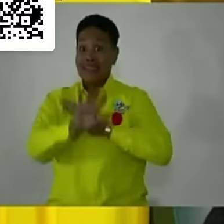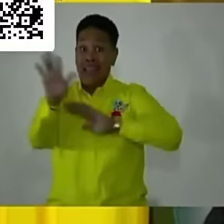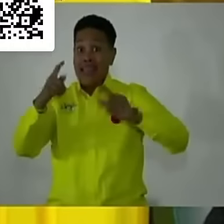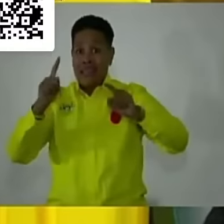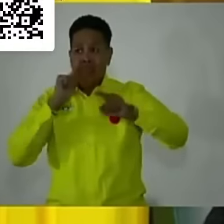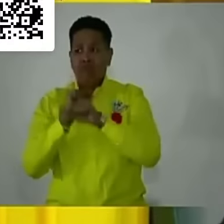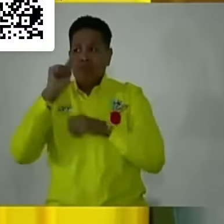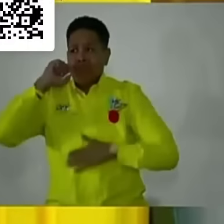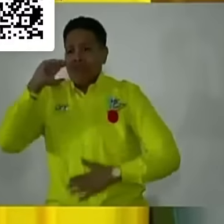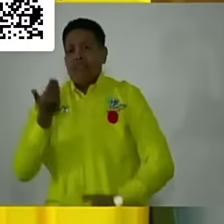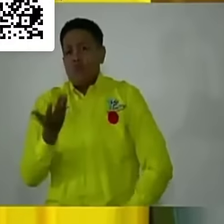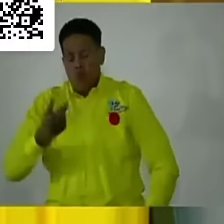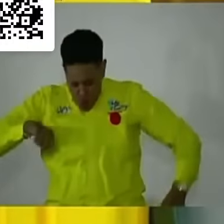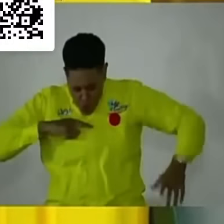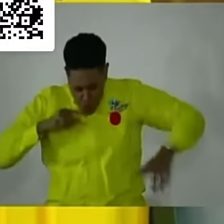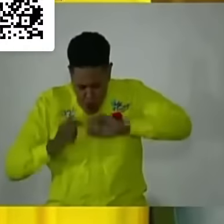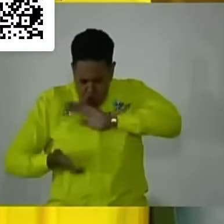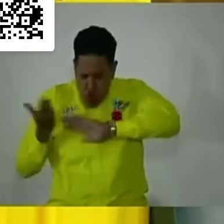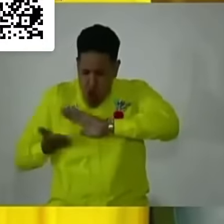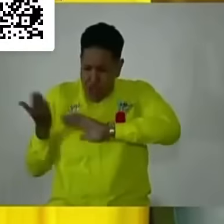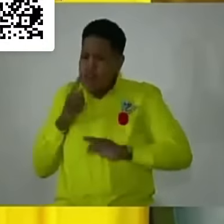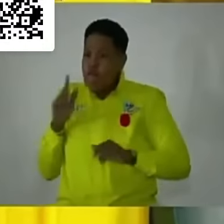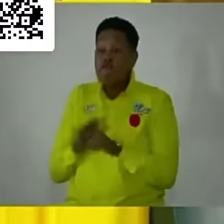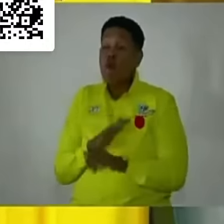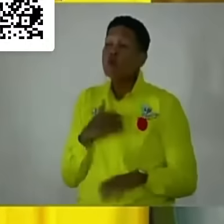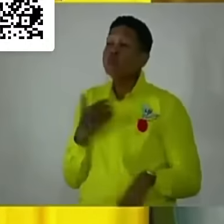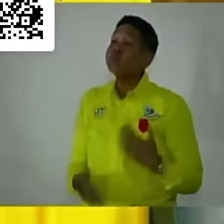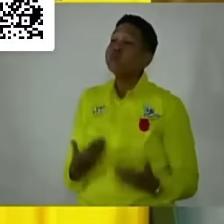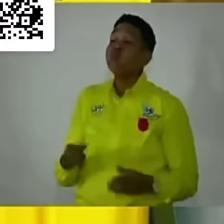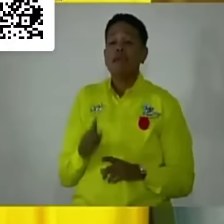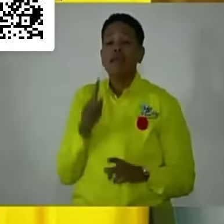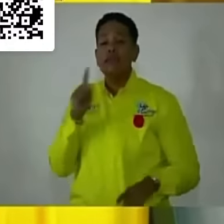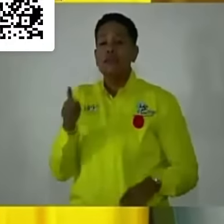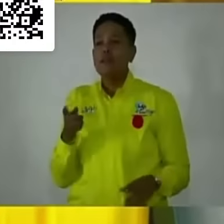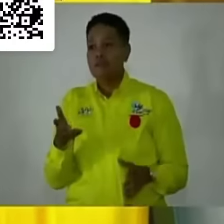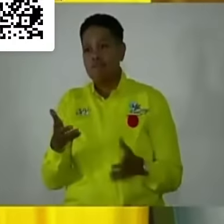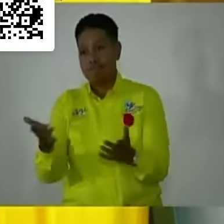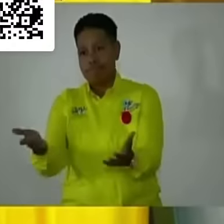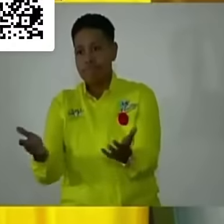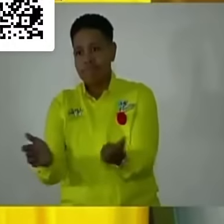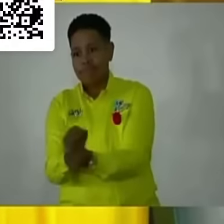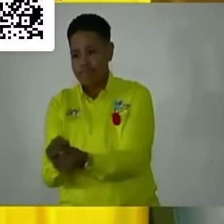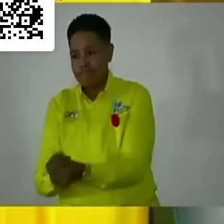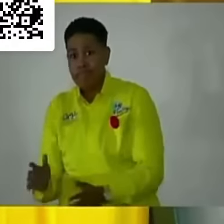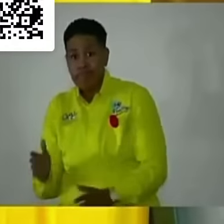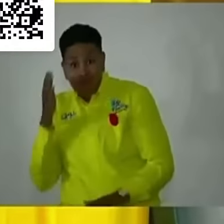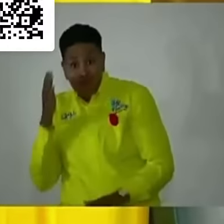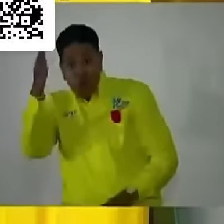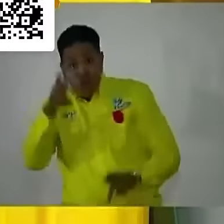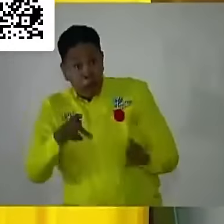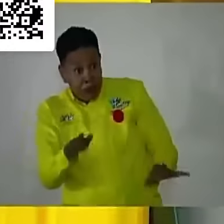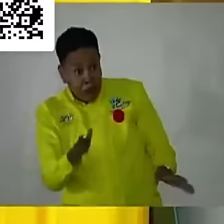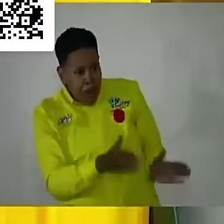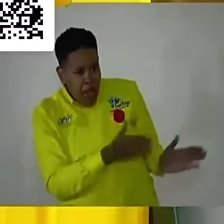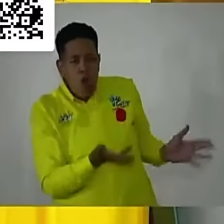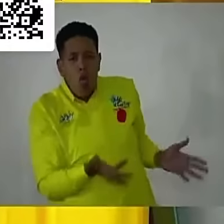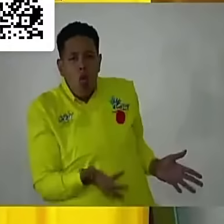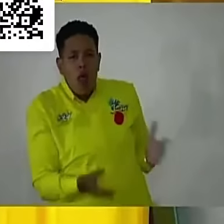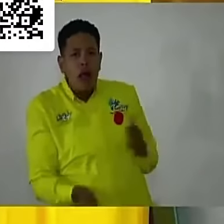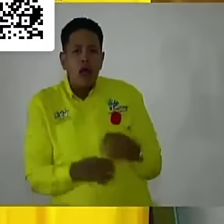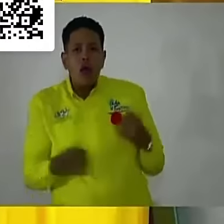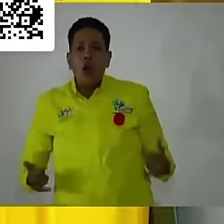seems as if we are running full speed into the abyss with no plan for the people that are